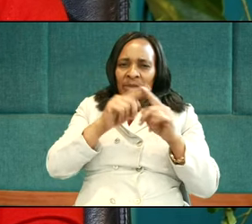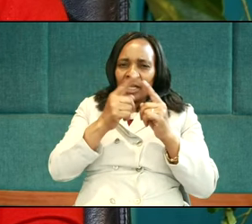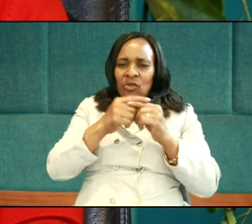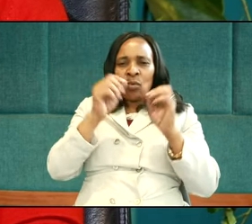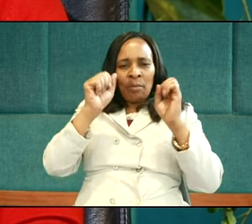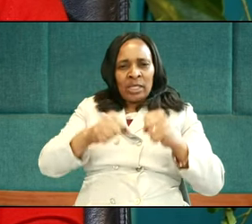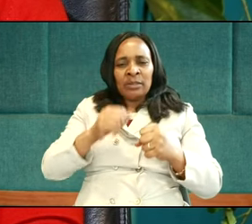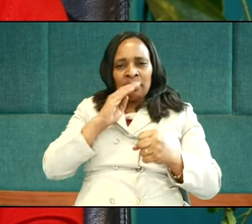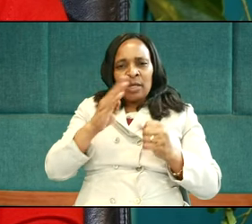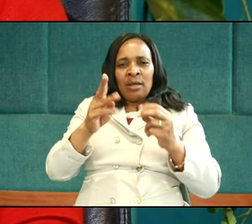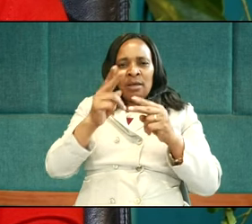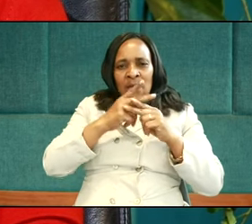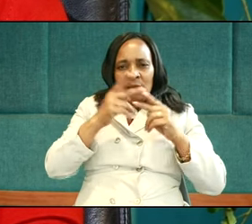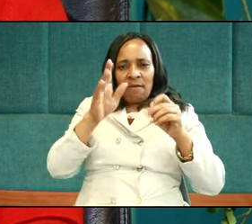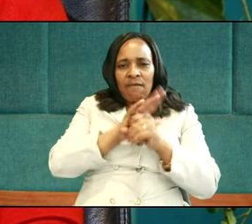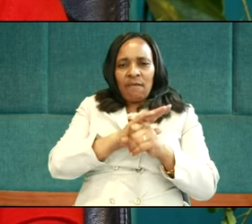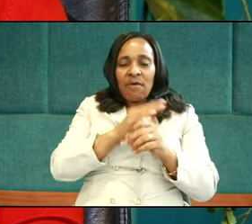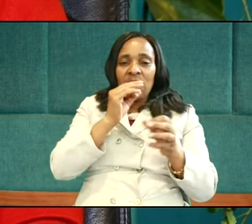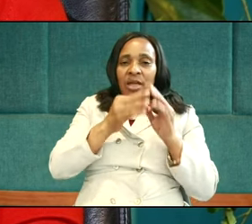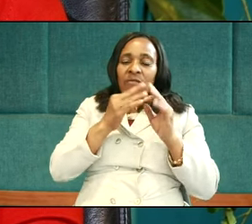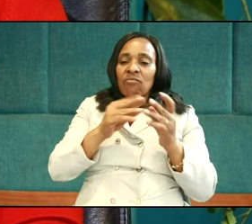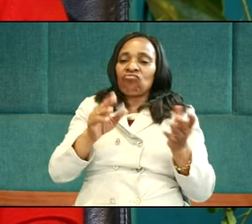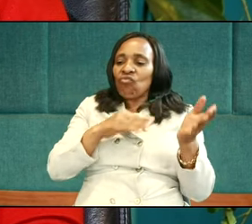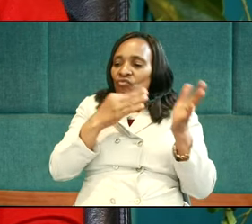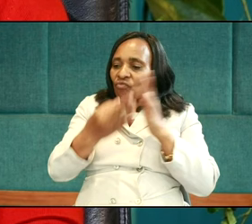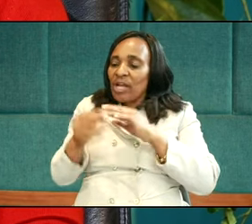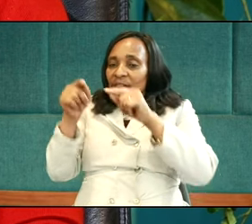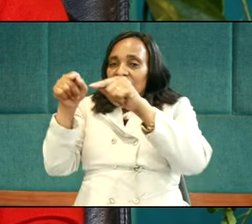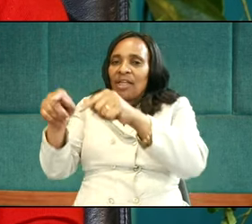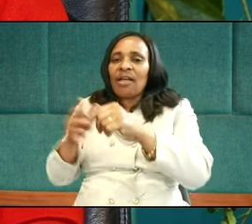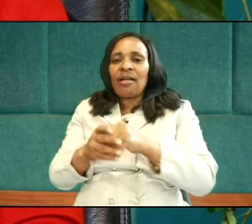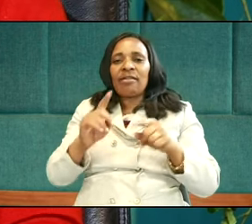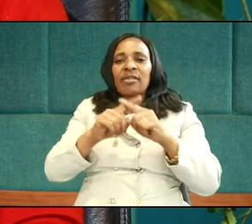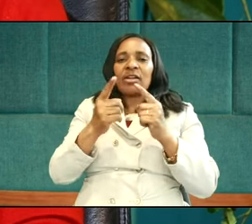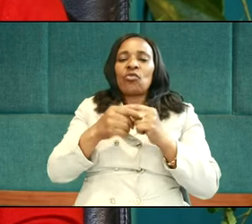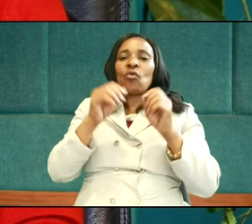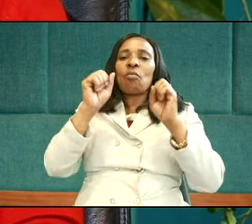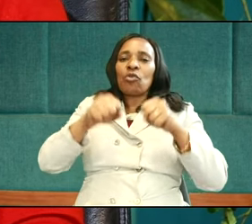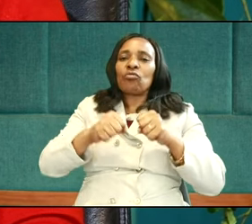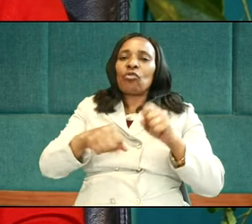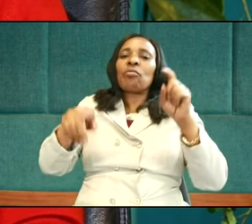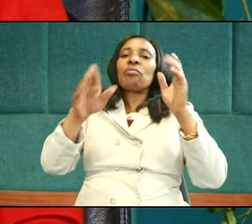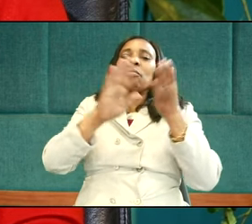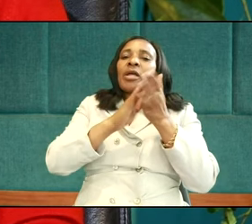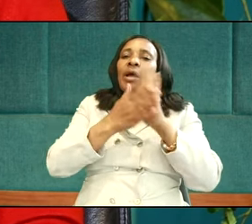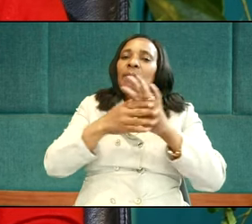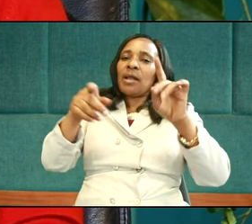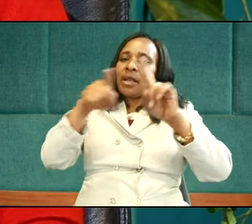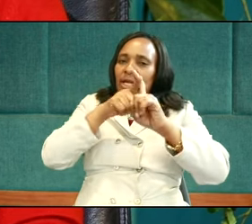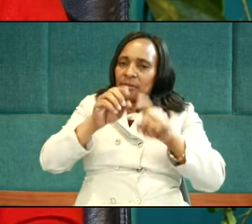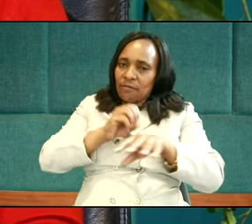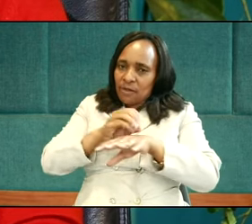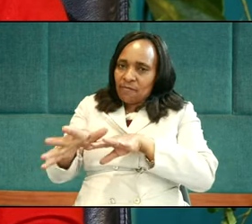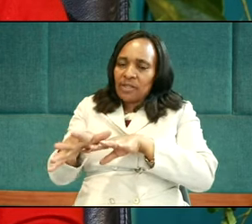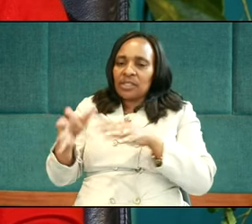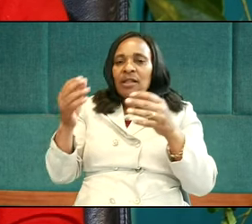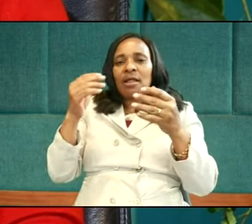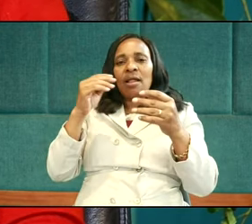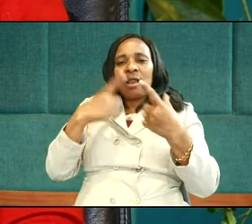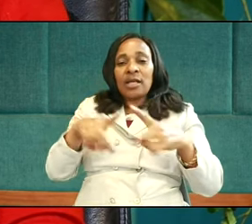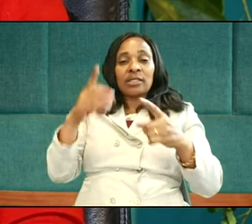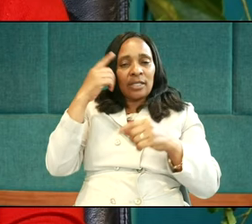careful because, if you fall in these aspects of the law, then you'll be a negative influence. So let's think about